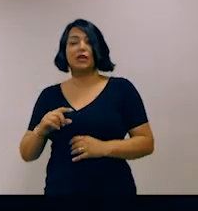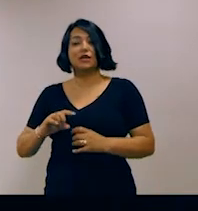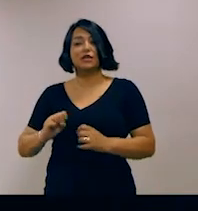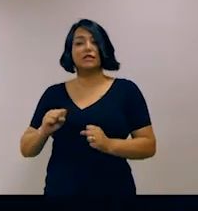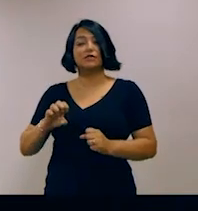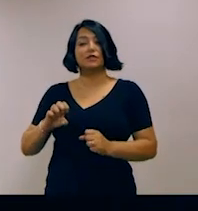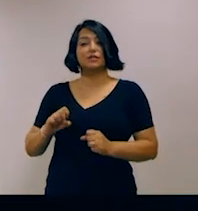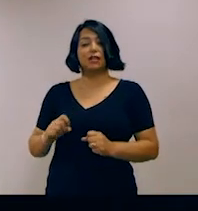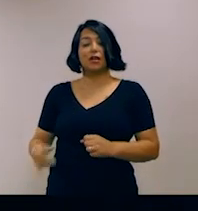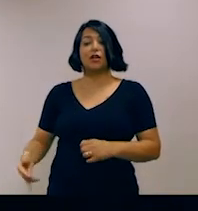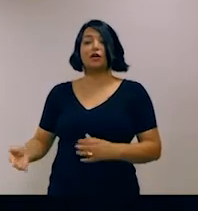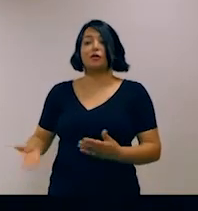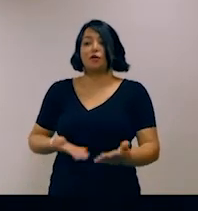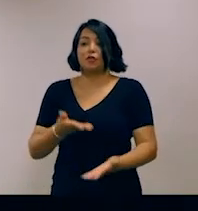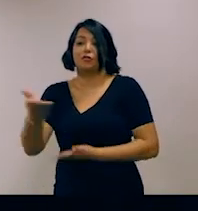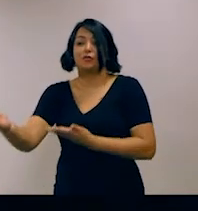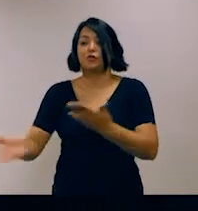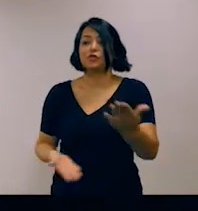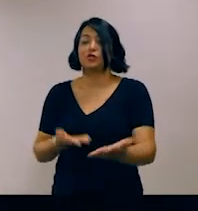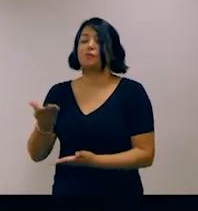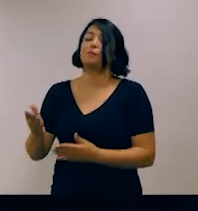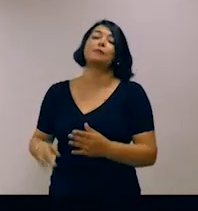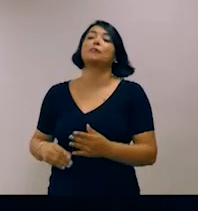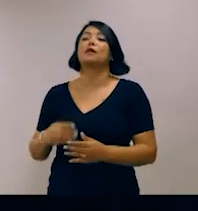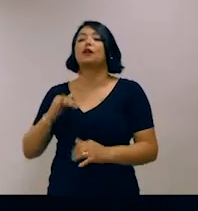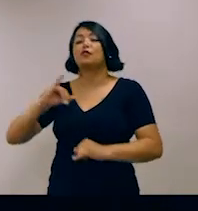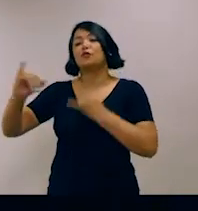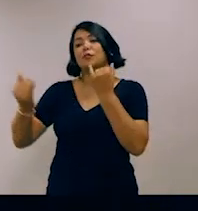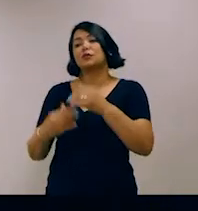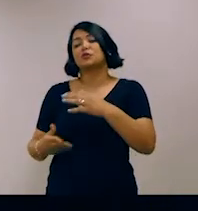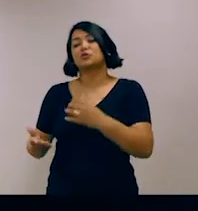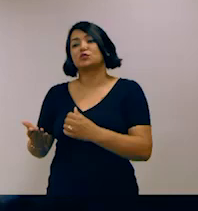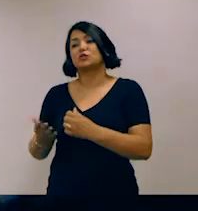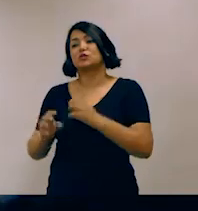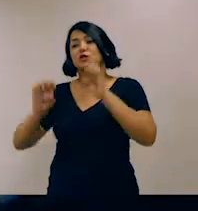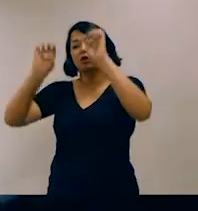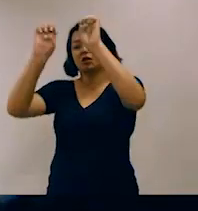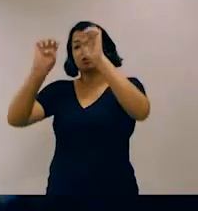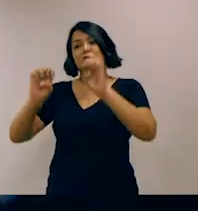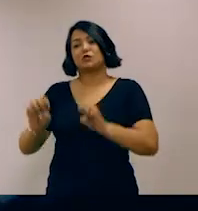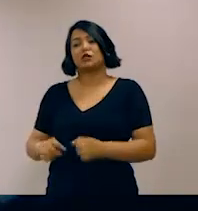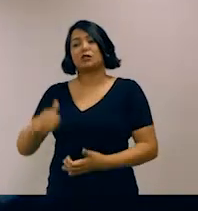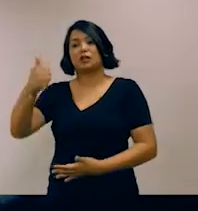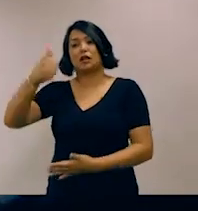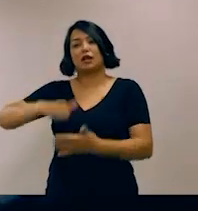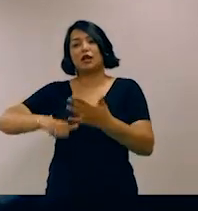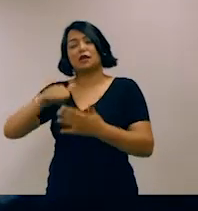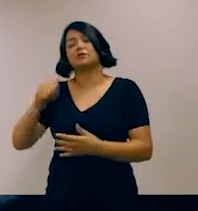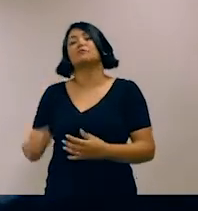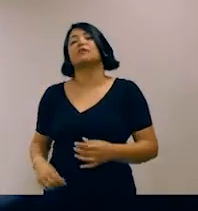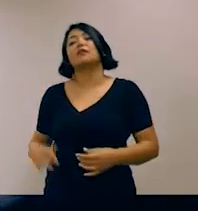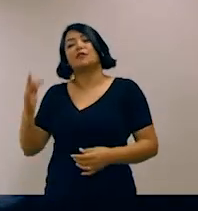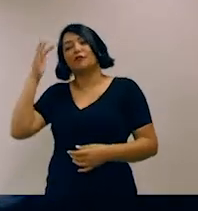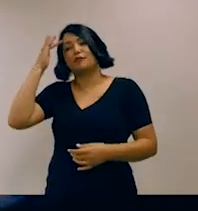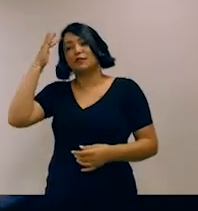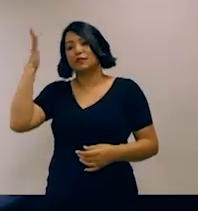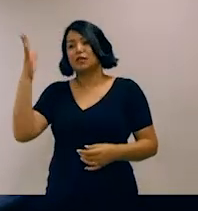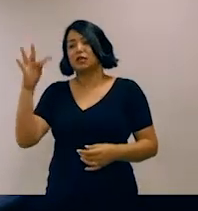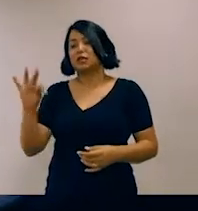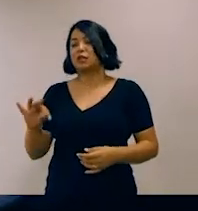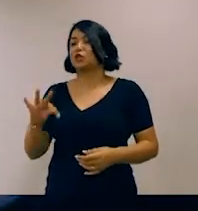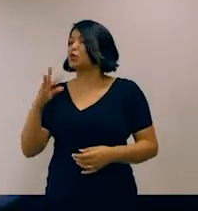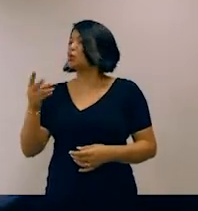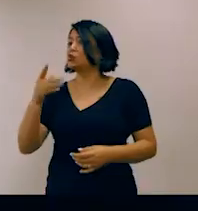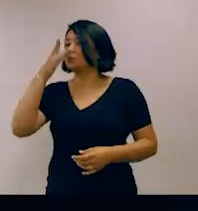So if you can share among us the structured data of the previous analysis, this would make our lives much,